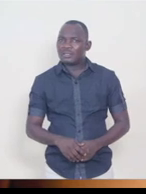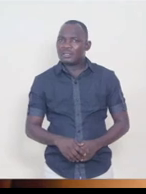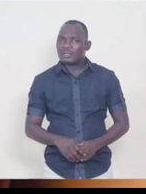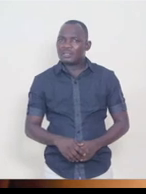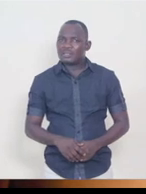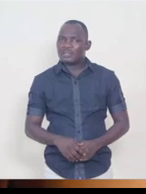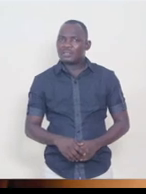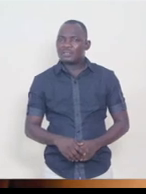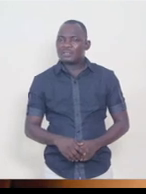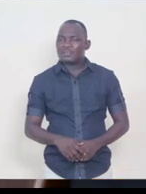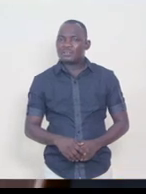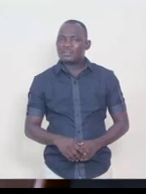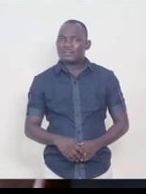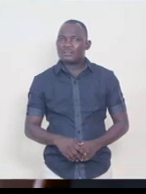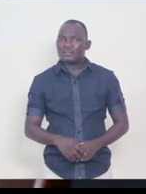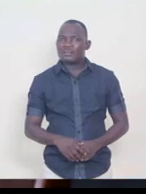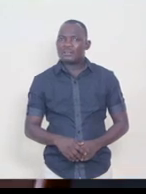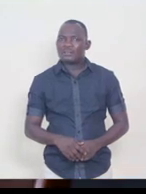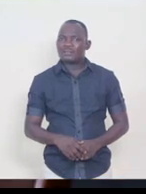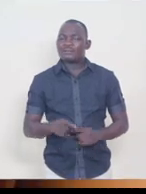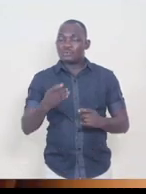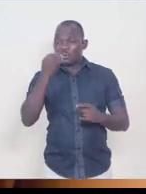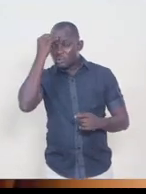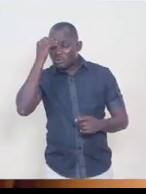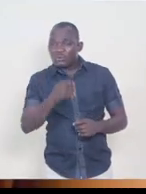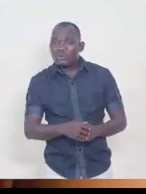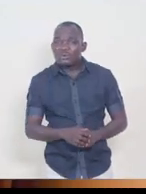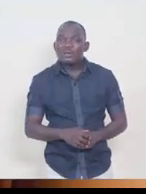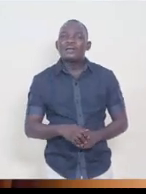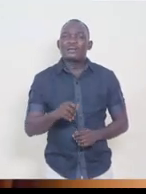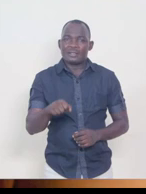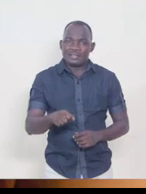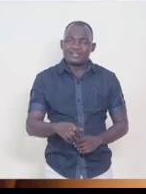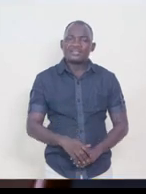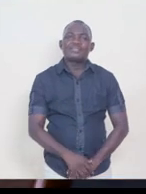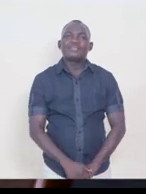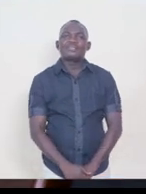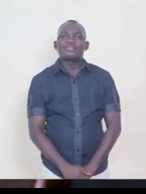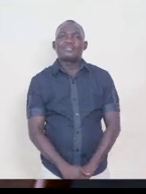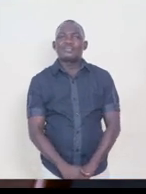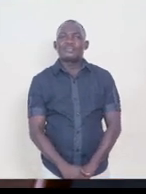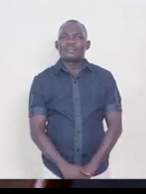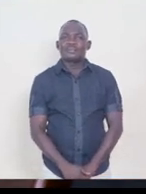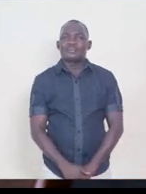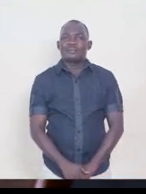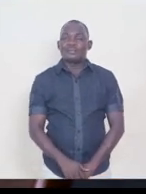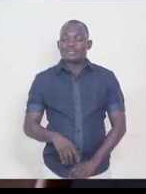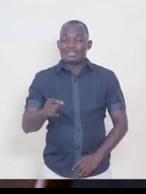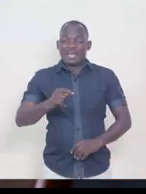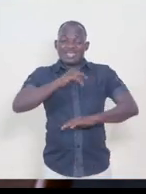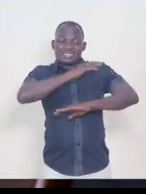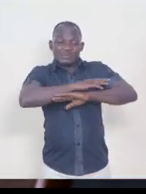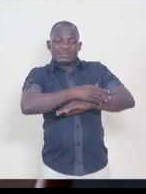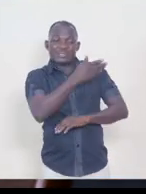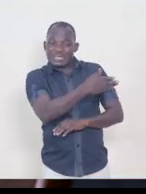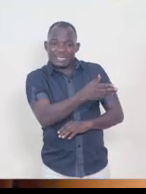sorry, no 2IC. So do you want to know? Yes. You used the forbidden table and it was not